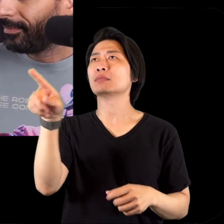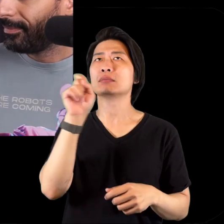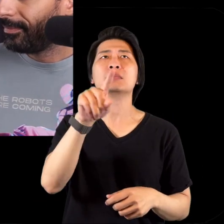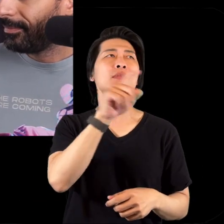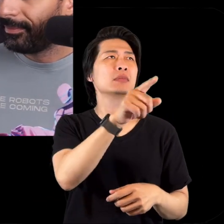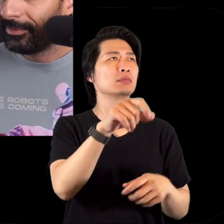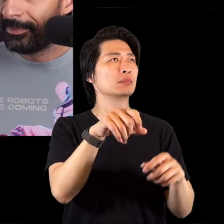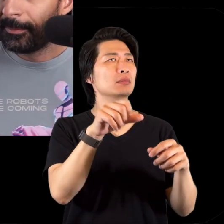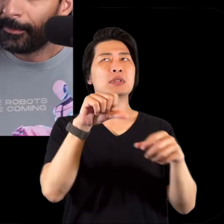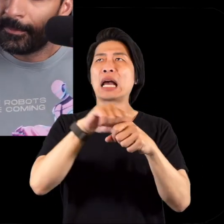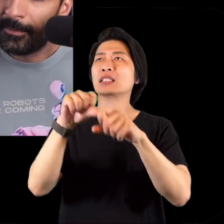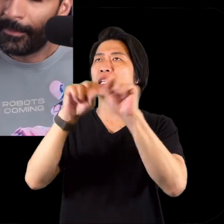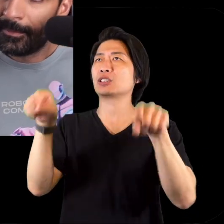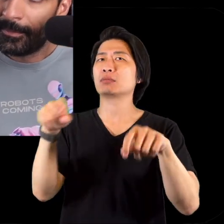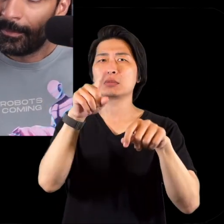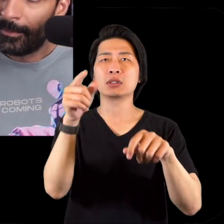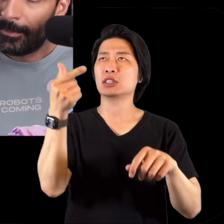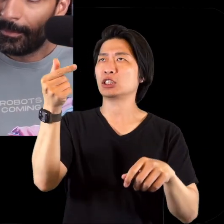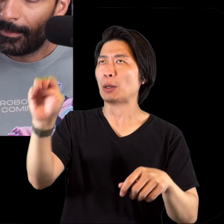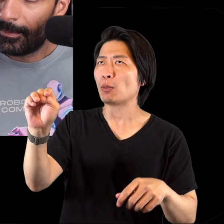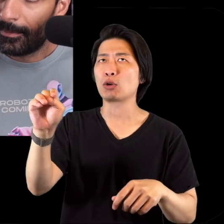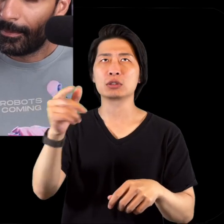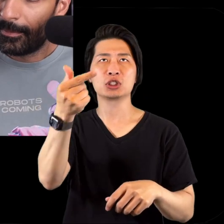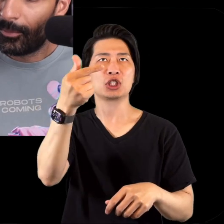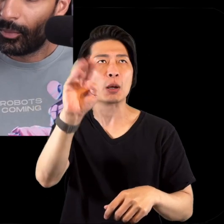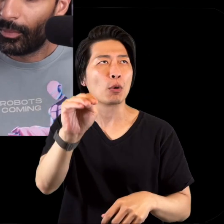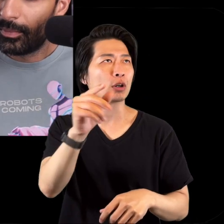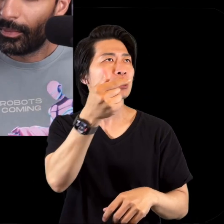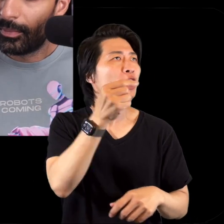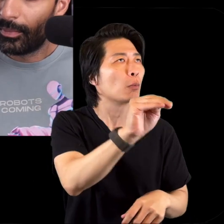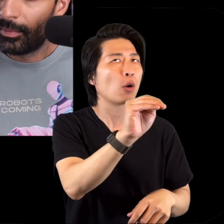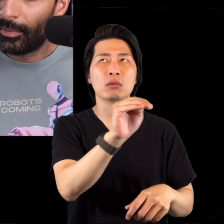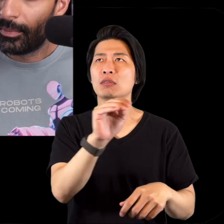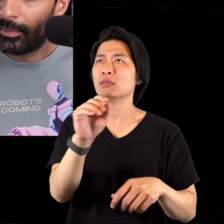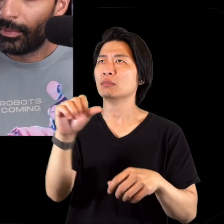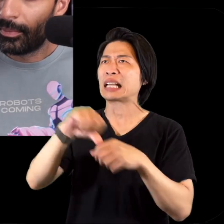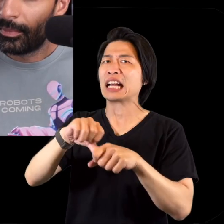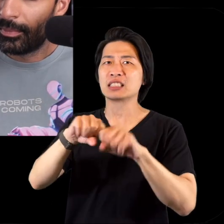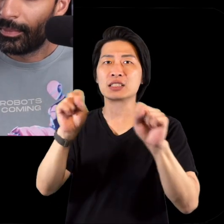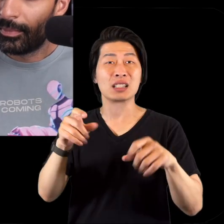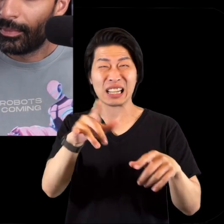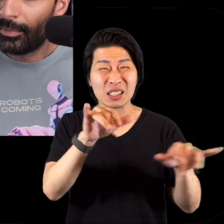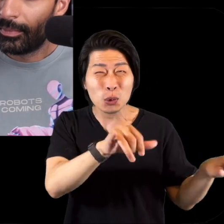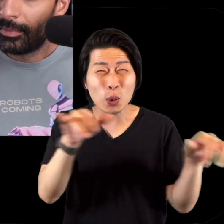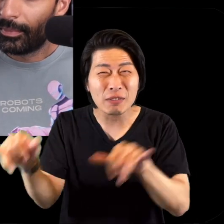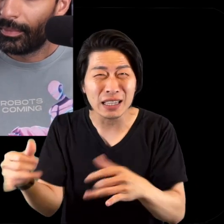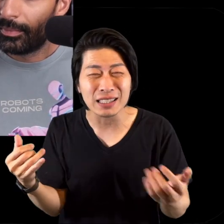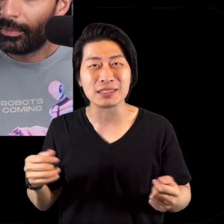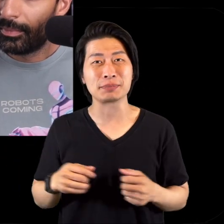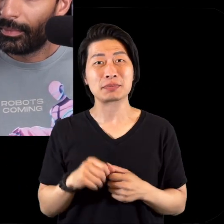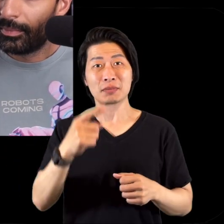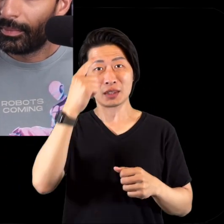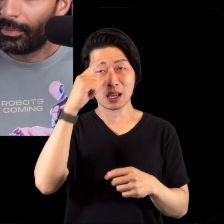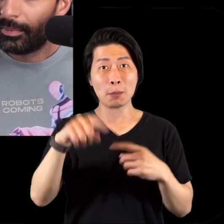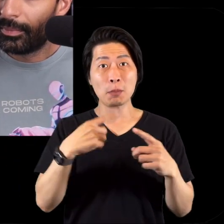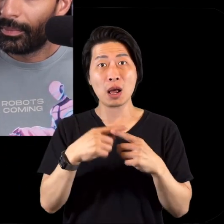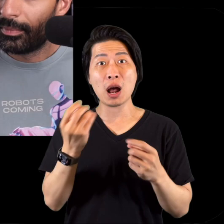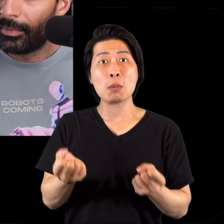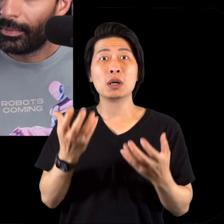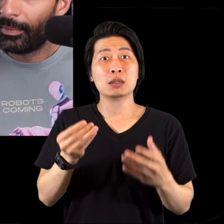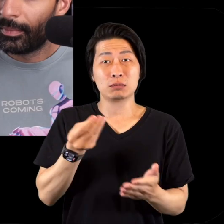internal combustion engine vehicle and everywhere you went to fill up, you were filling up at a General Motors filling station. That's the